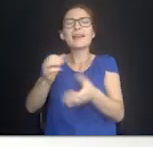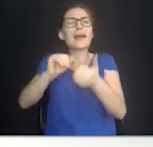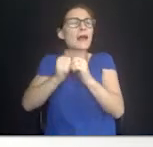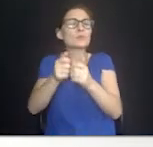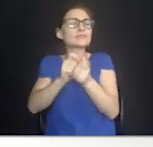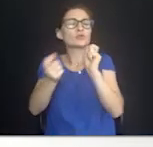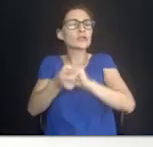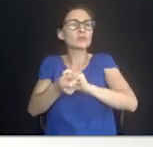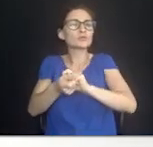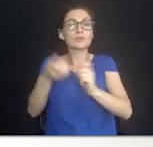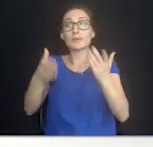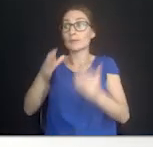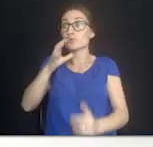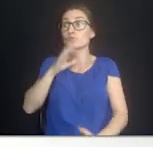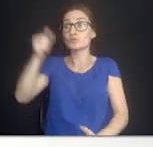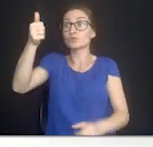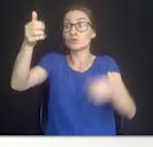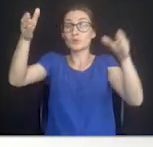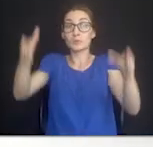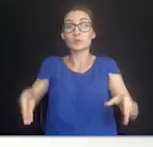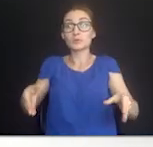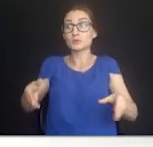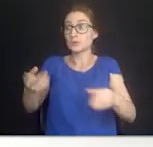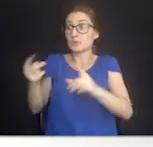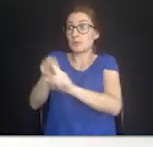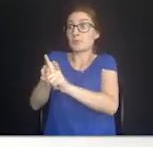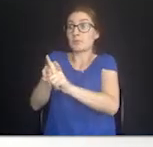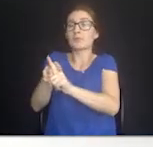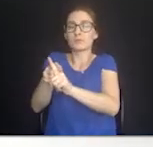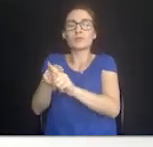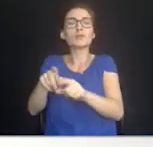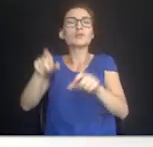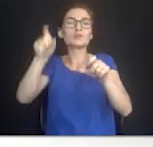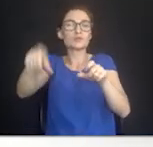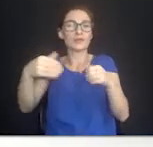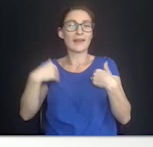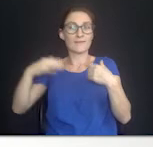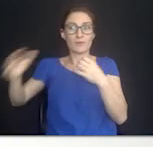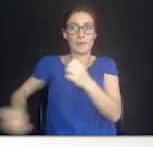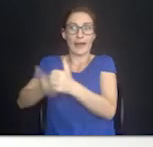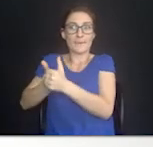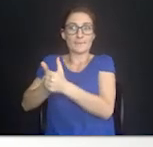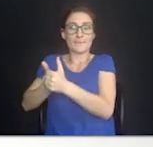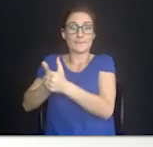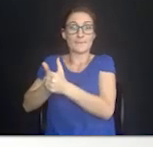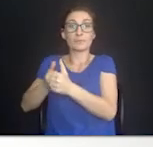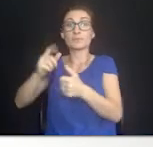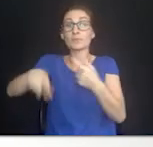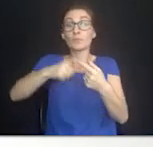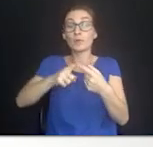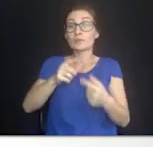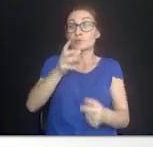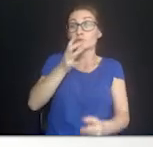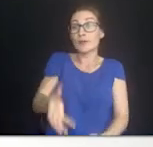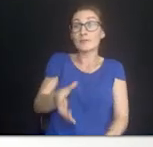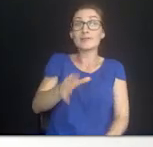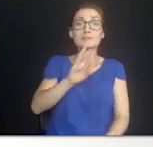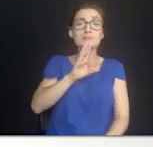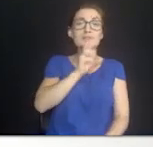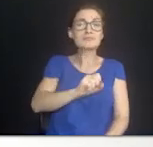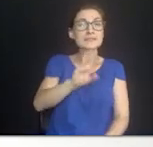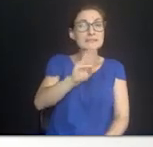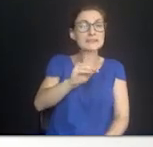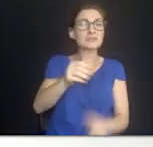and that's okay, as long as we know who the backup is. When grandma's 60, it's fine. When grandma's 85, it's a little bit